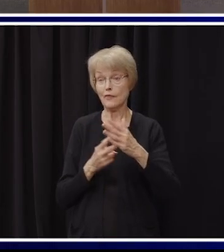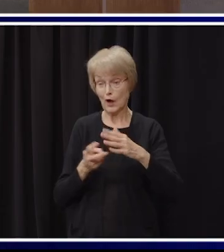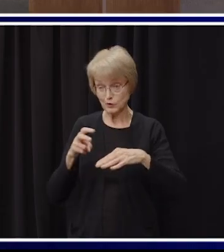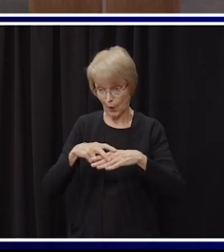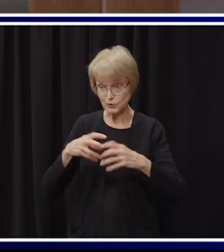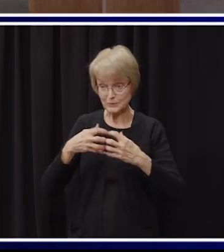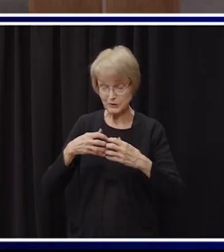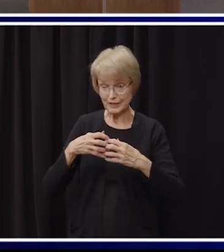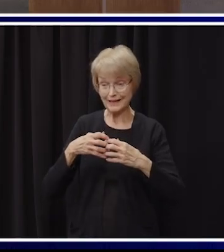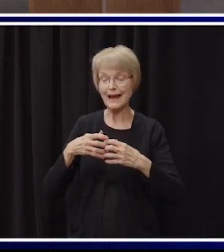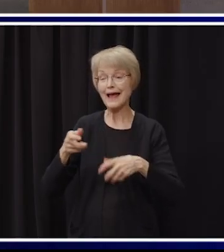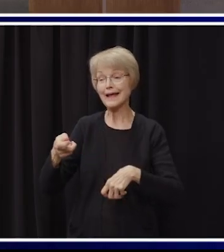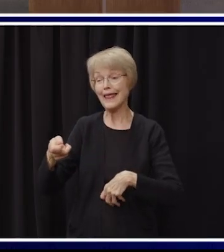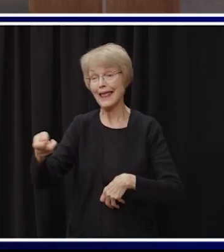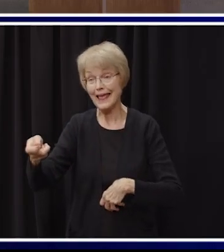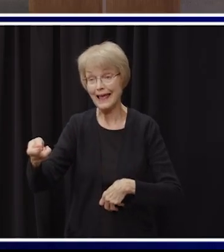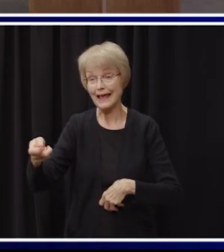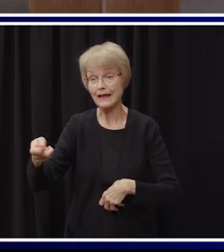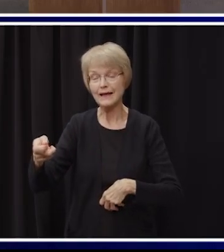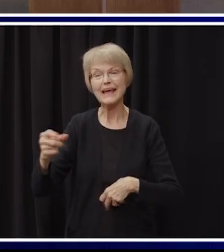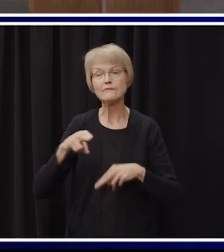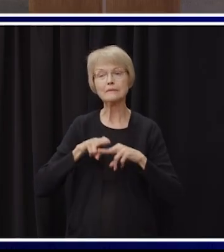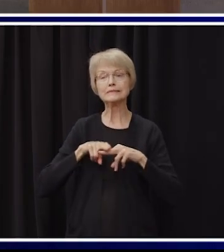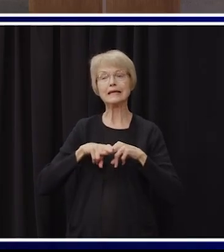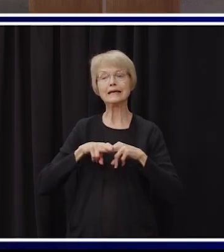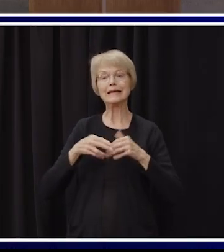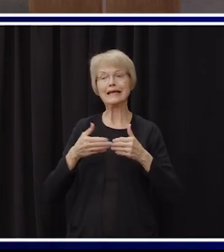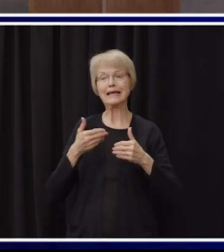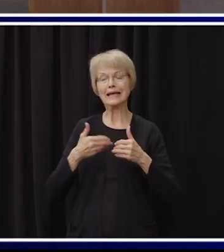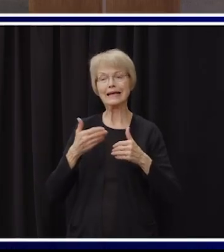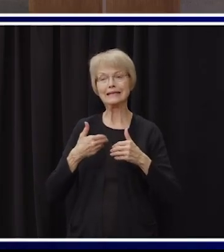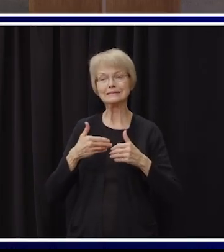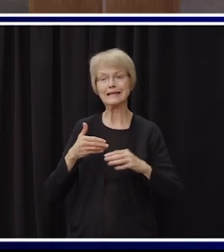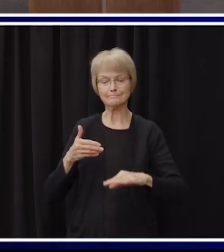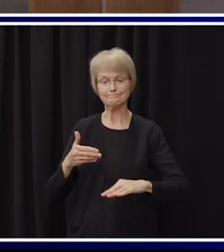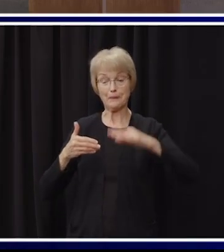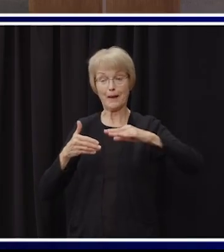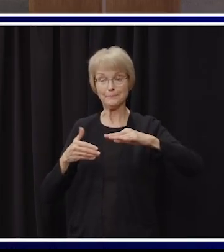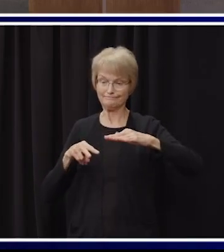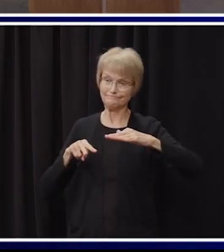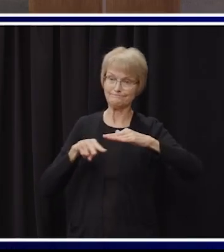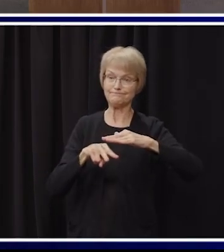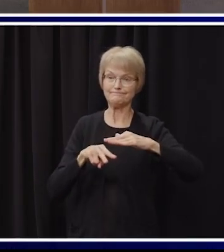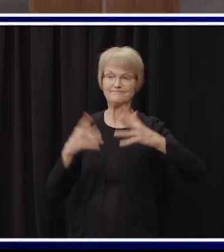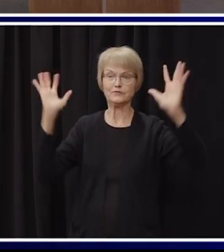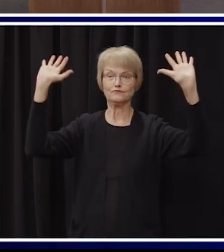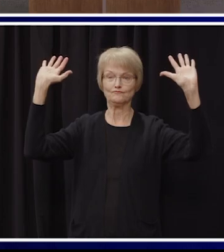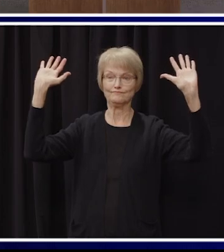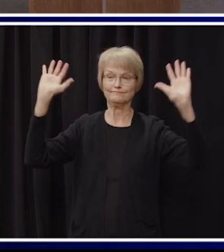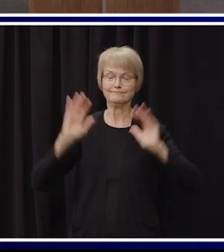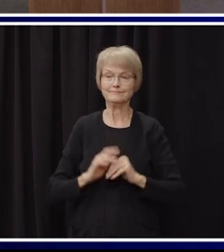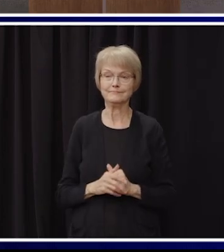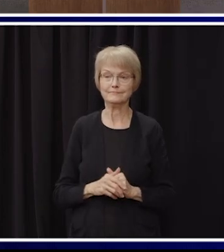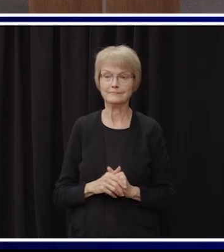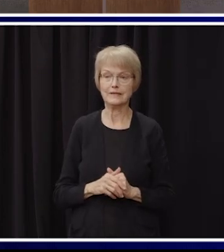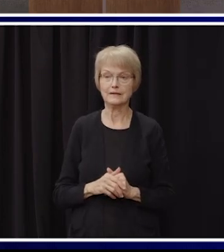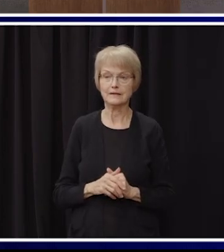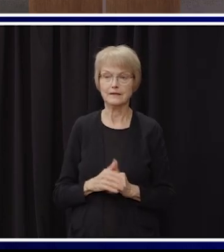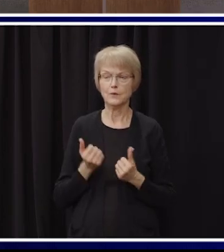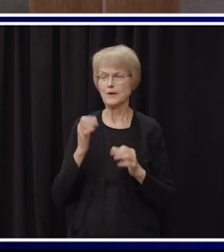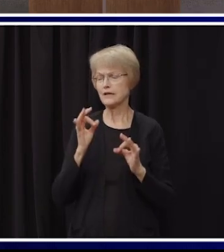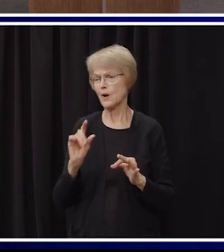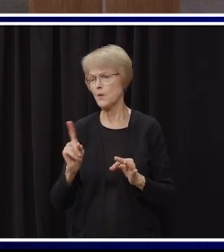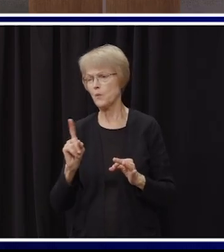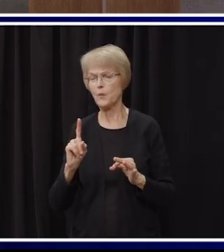a lot more convenient for me to plug the toaster in right here. We tried to decide where to